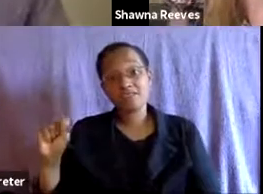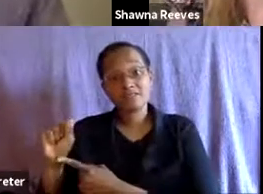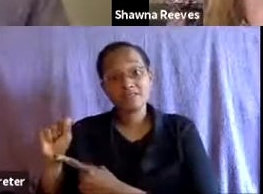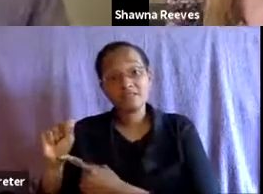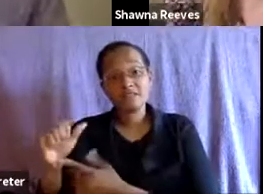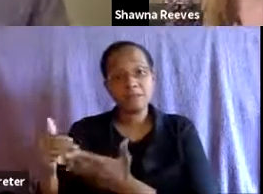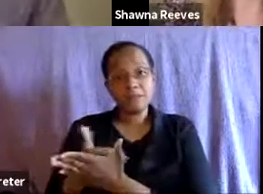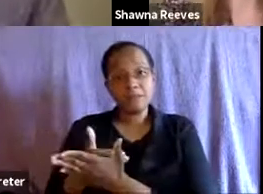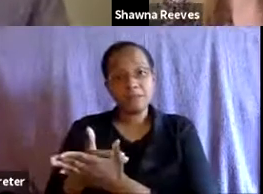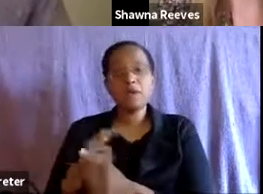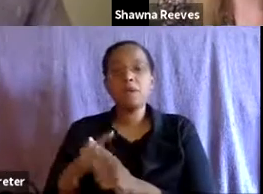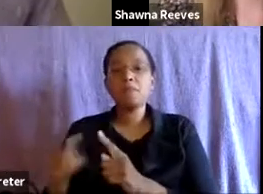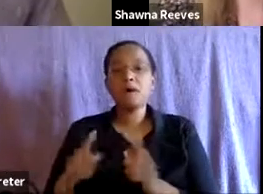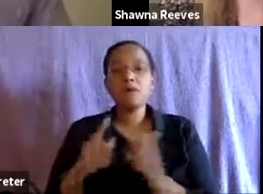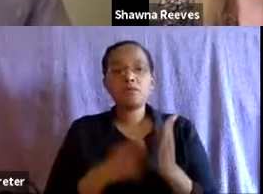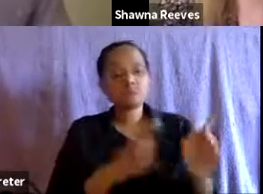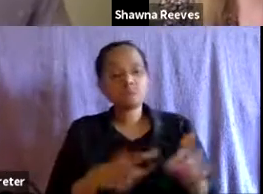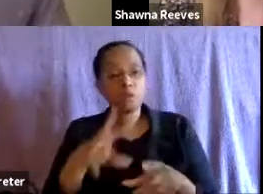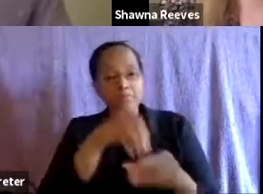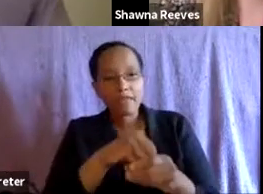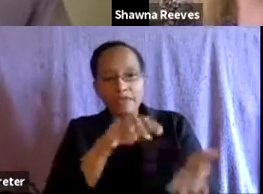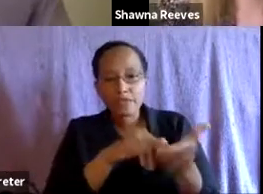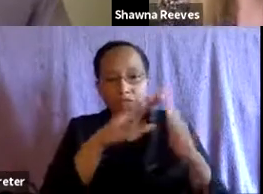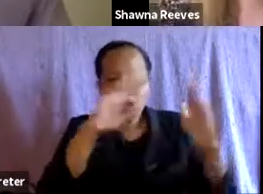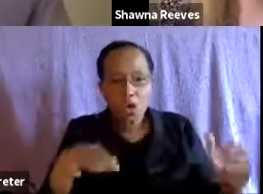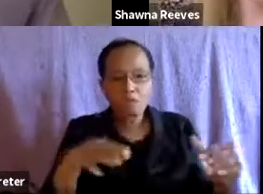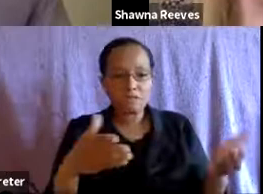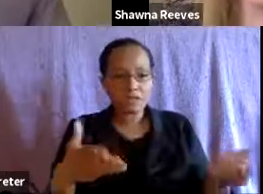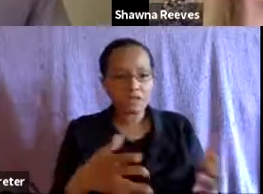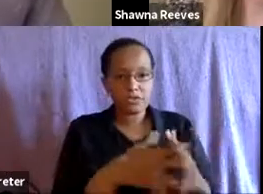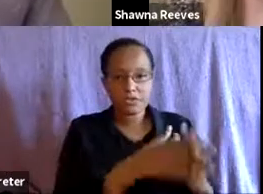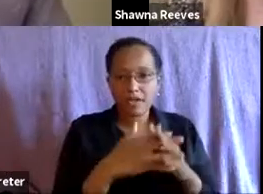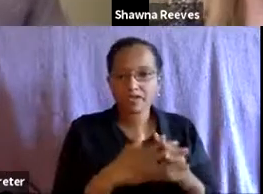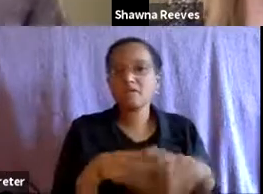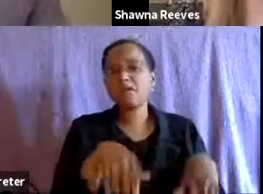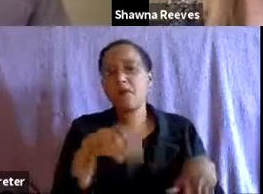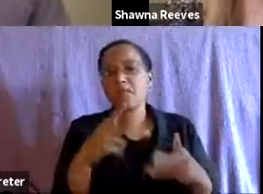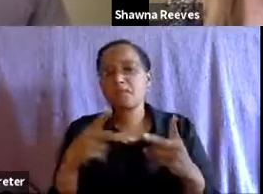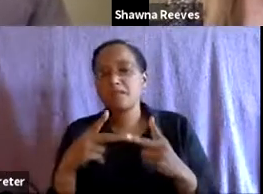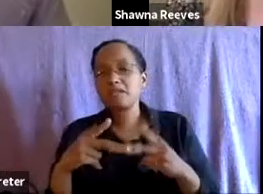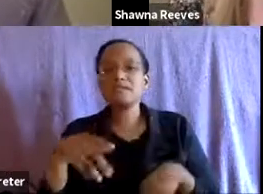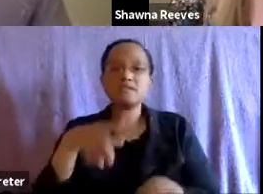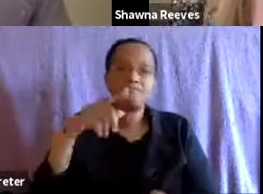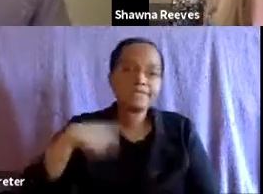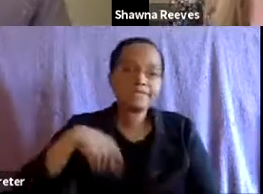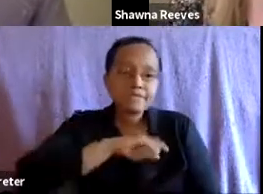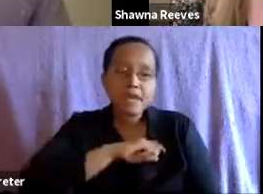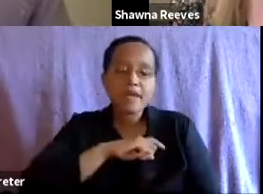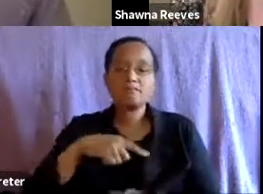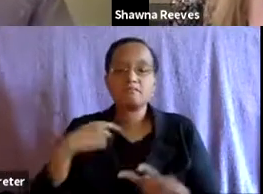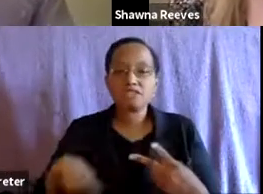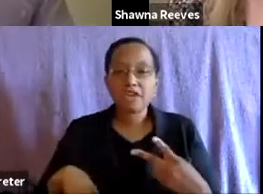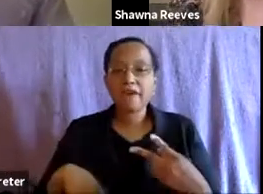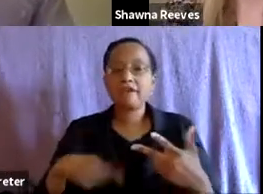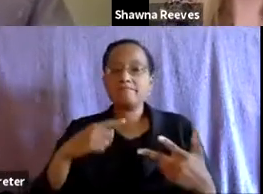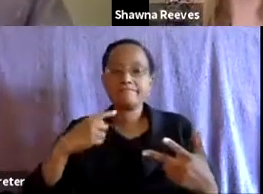abuse in the context of COVID is so critical because while the virus is new, the conditions